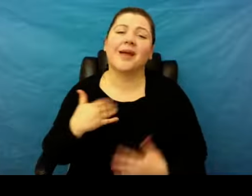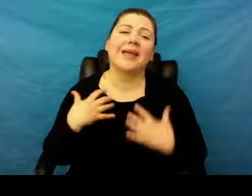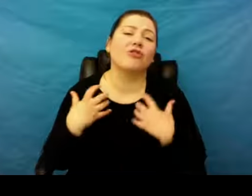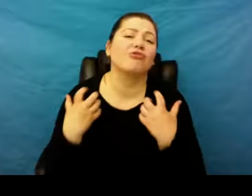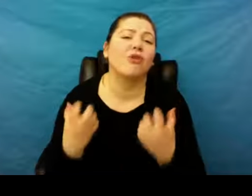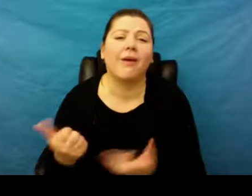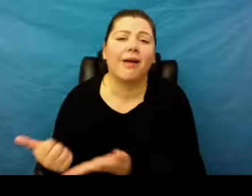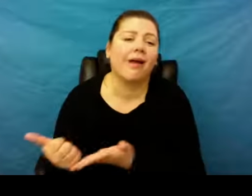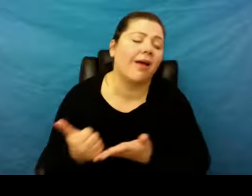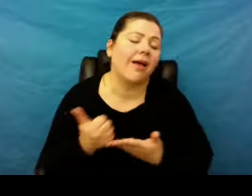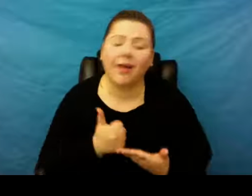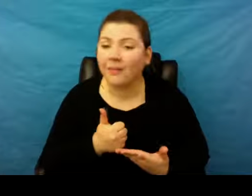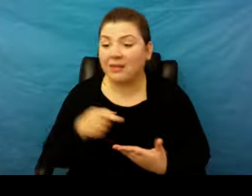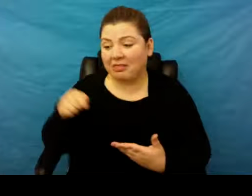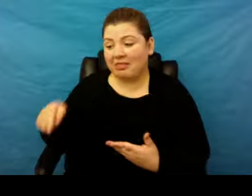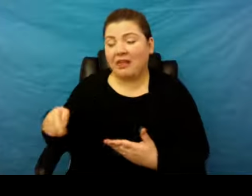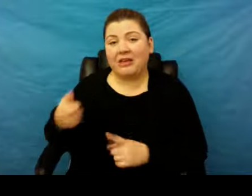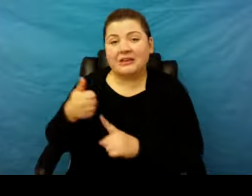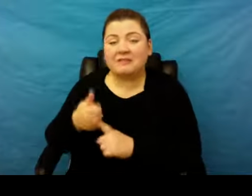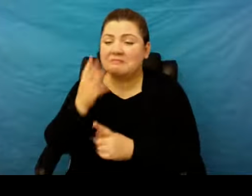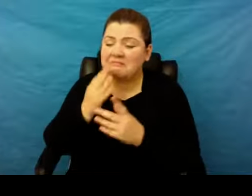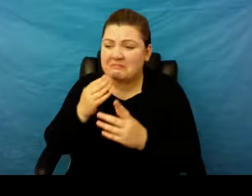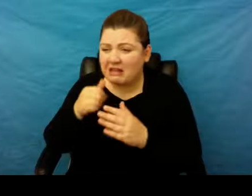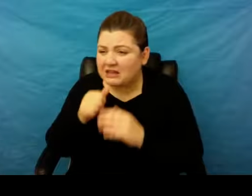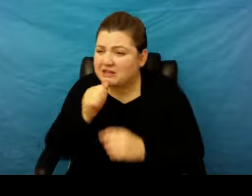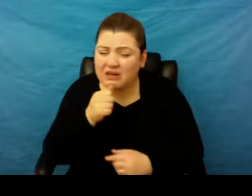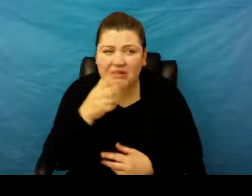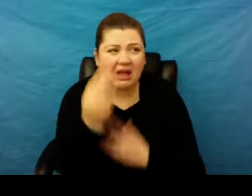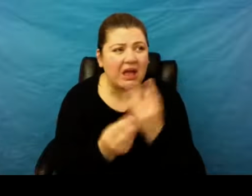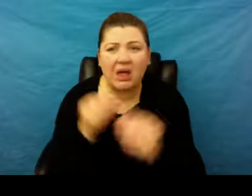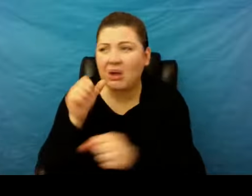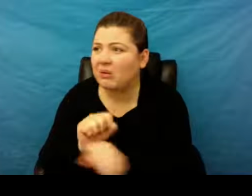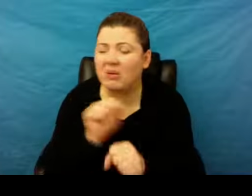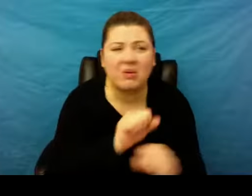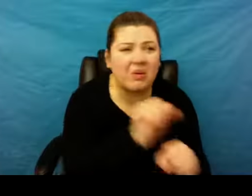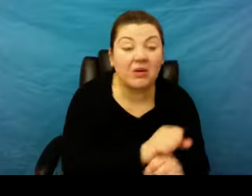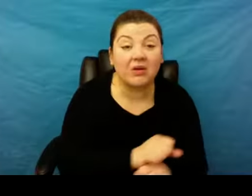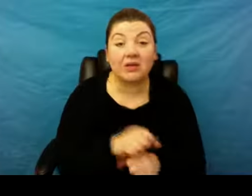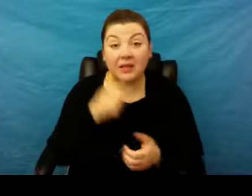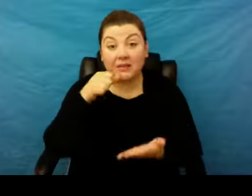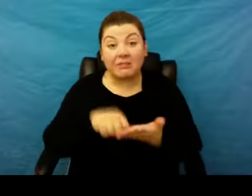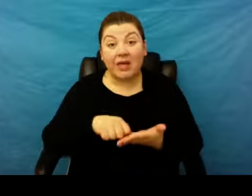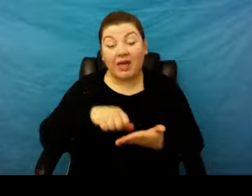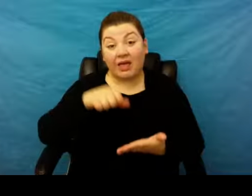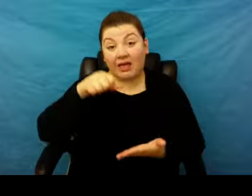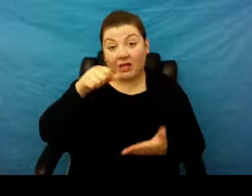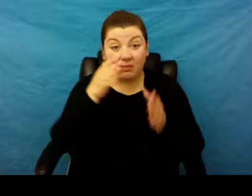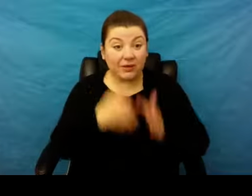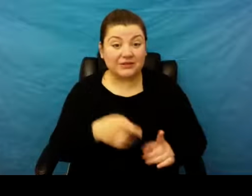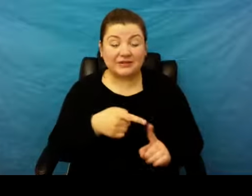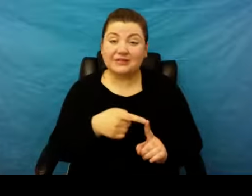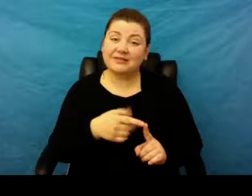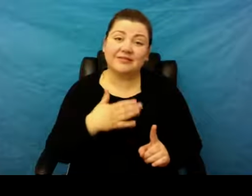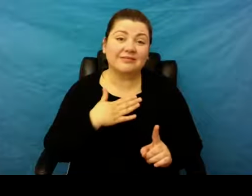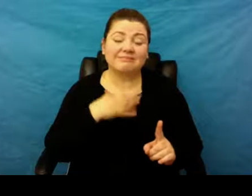time when there's a communicable disease that they don't understand. The mailman is a hero. You know, these are people that we